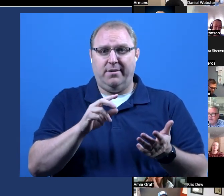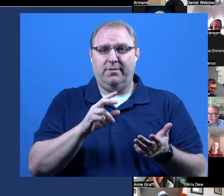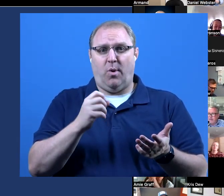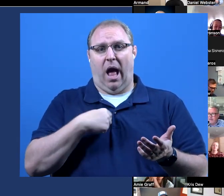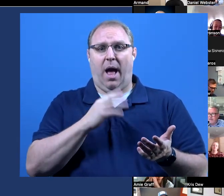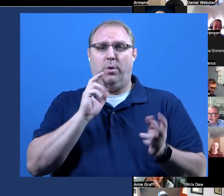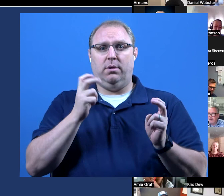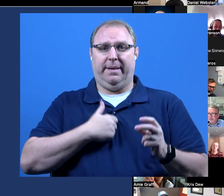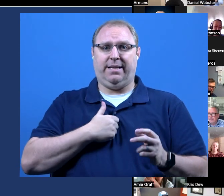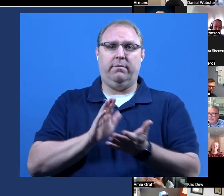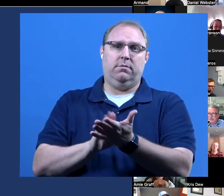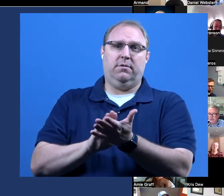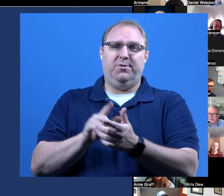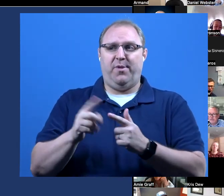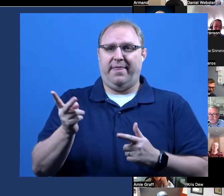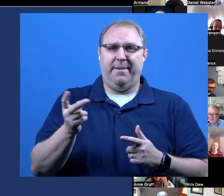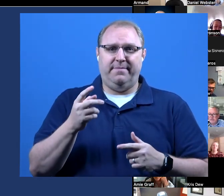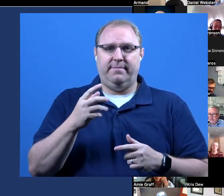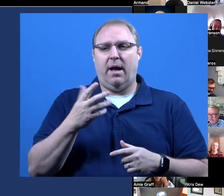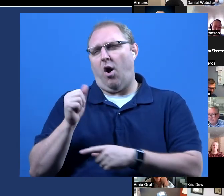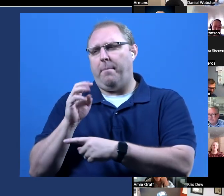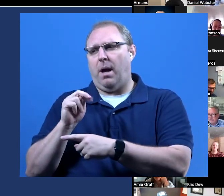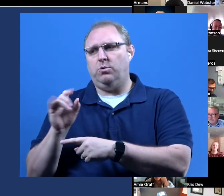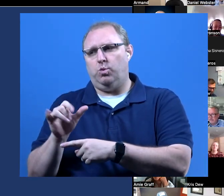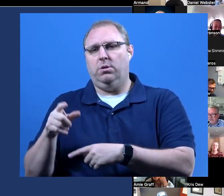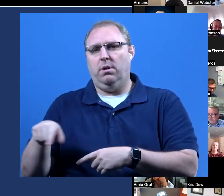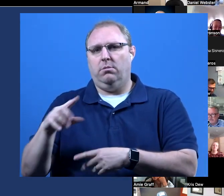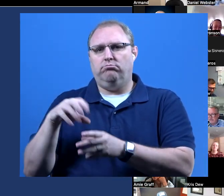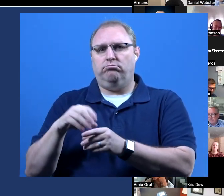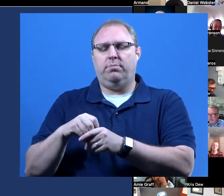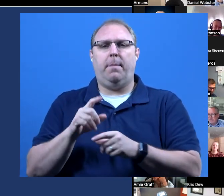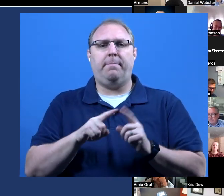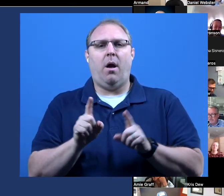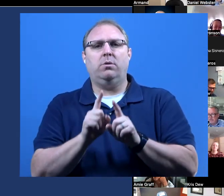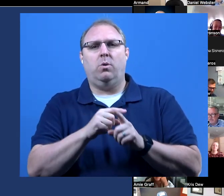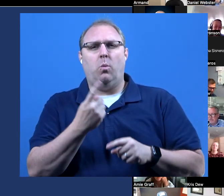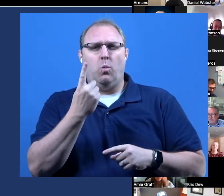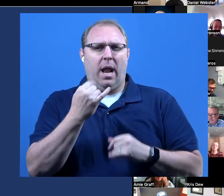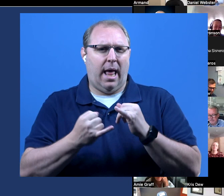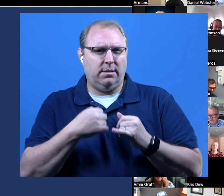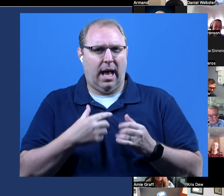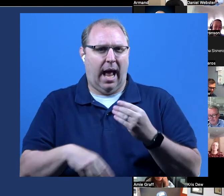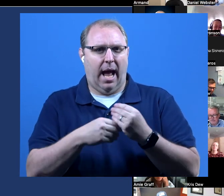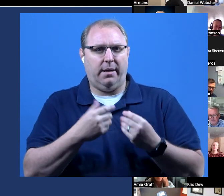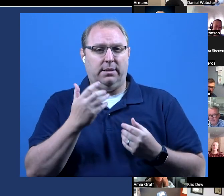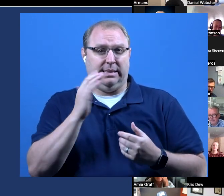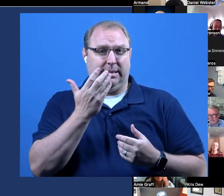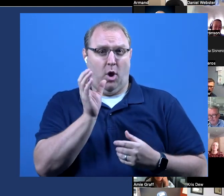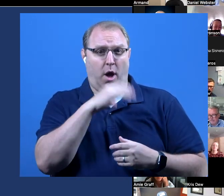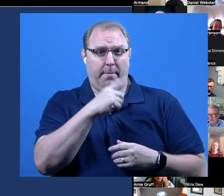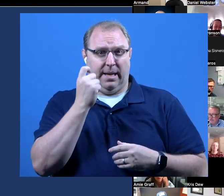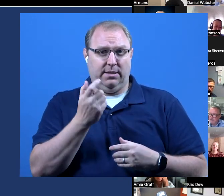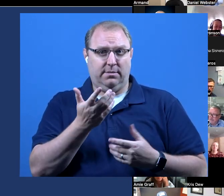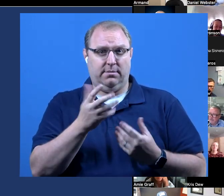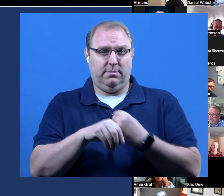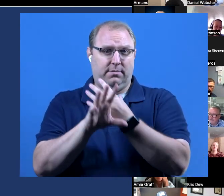needs to participate in this and they haven't yet, we will make it available. I'll send it out in an email in the next week or so, so you can go back